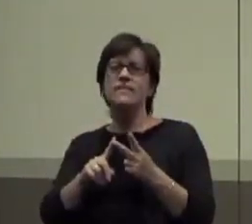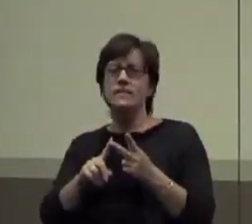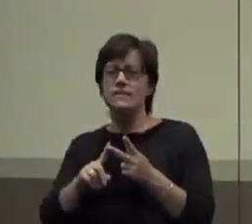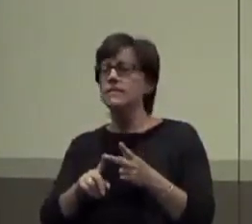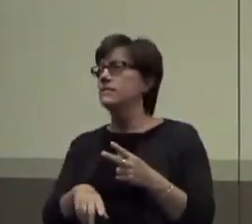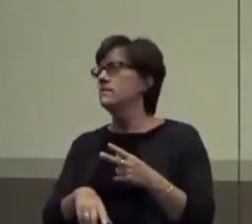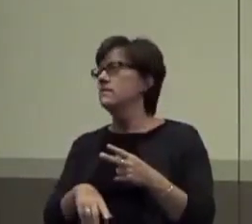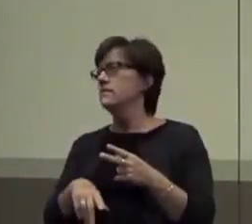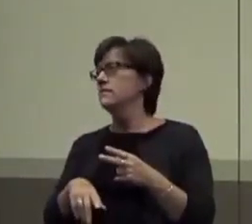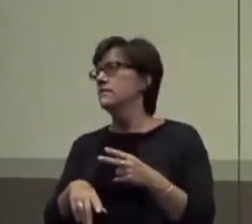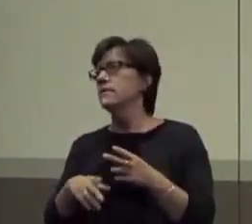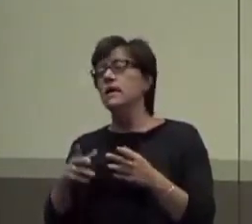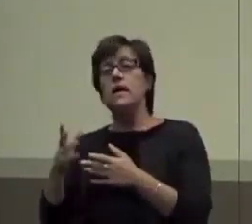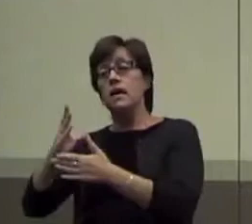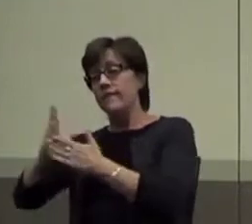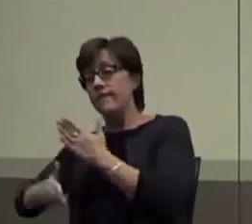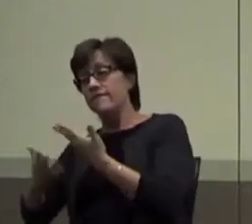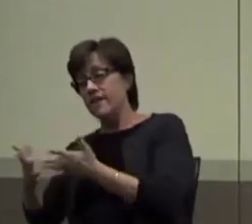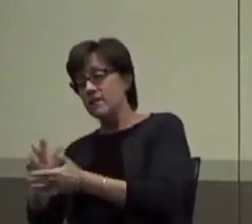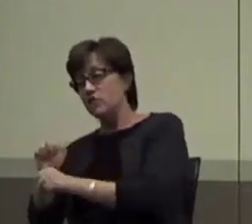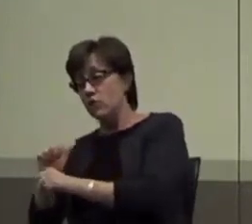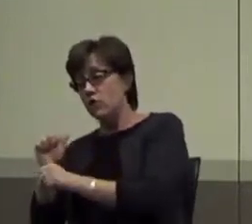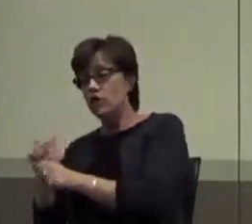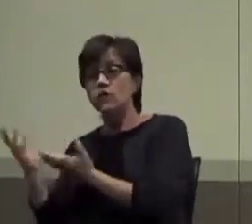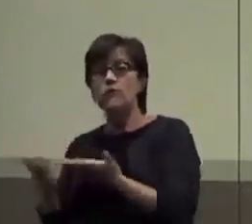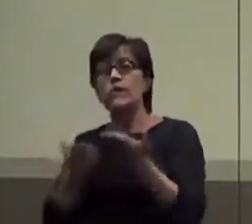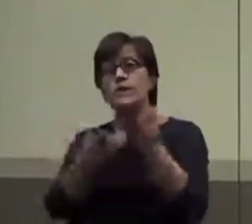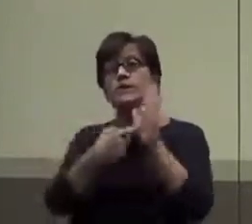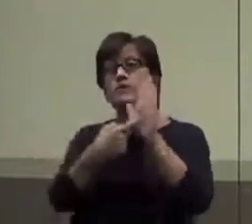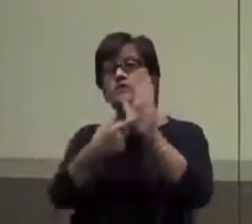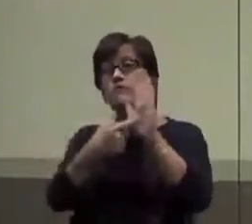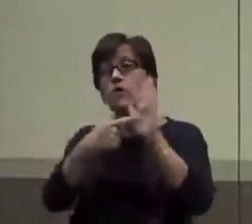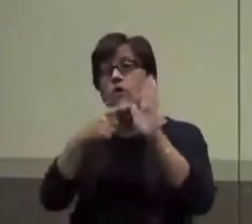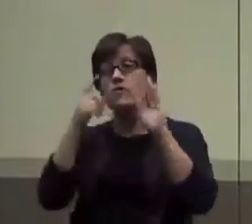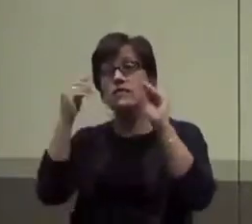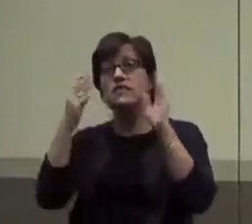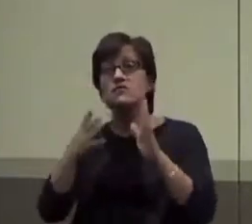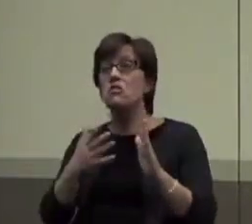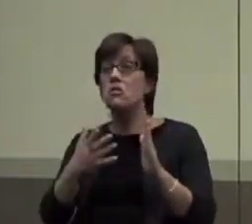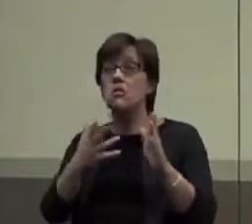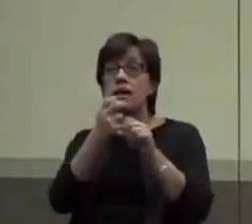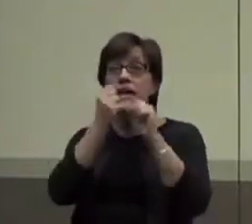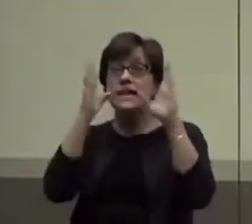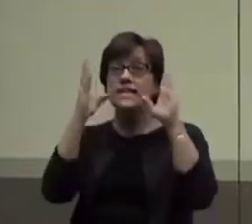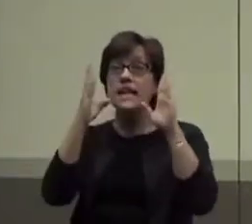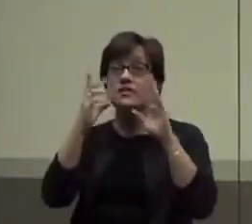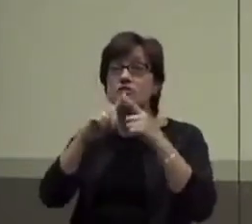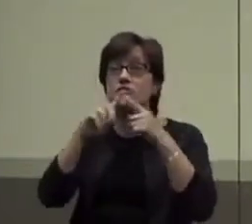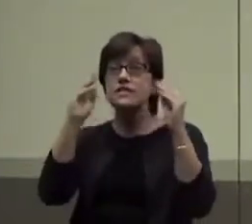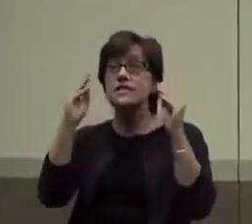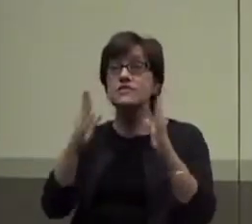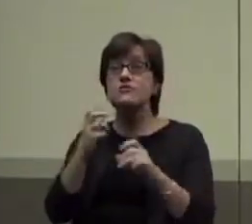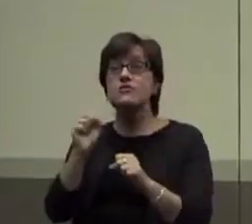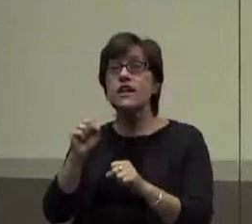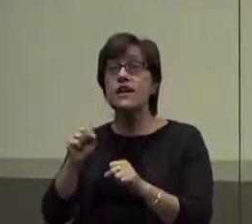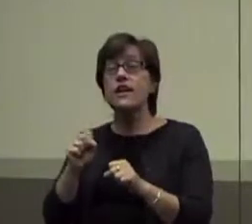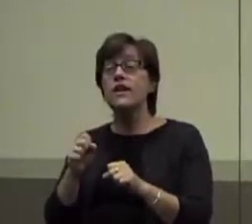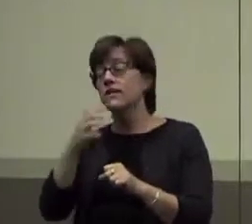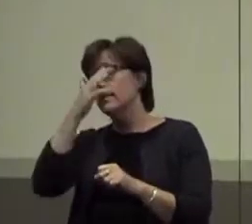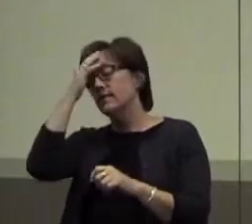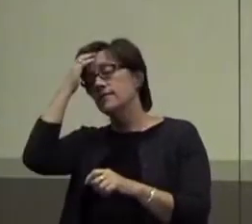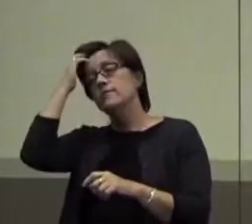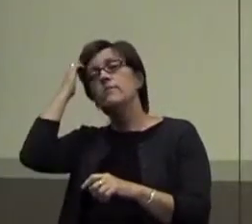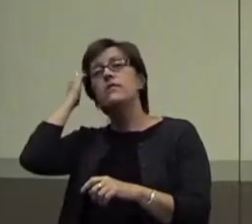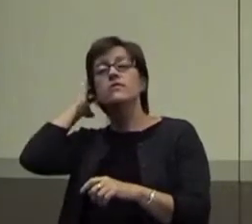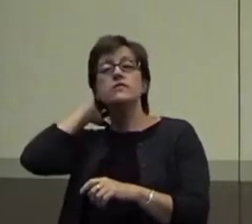work up to show the teacher. That's getting her attention, right? Now, of course, I had other rules